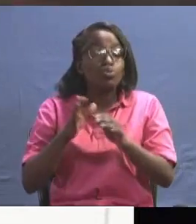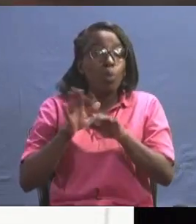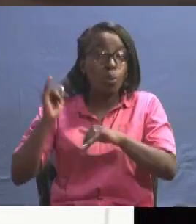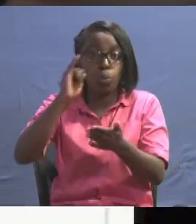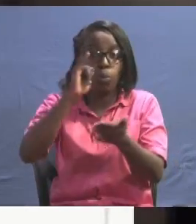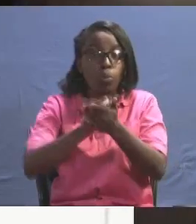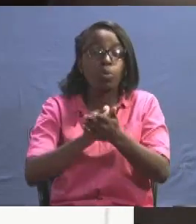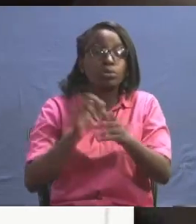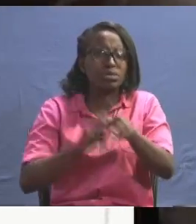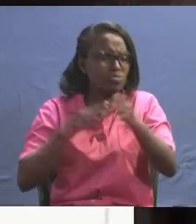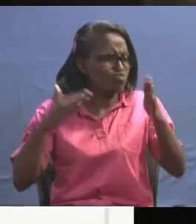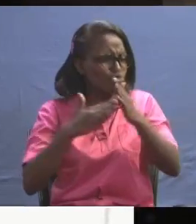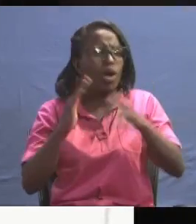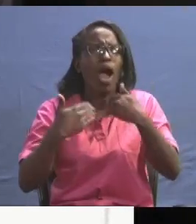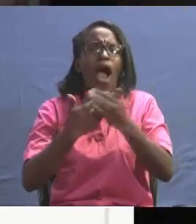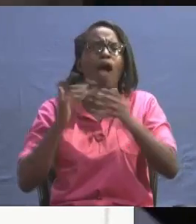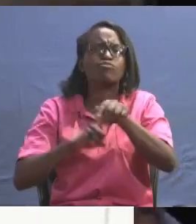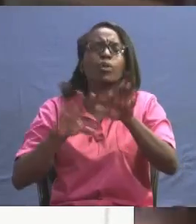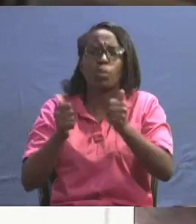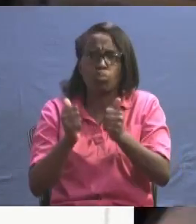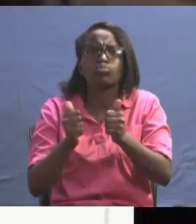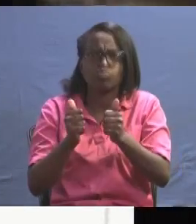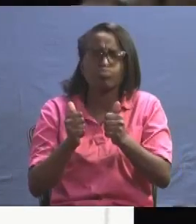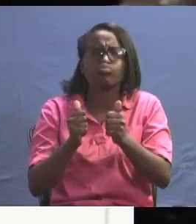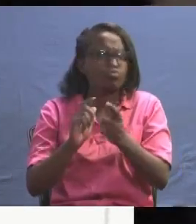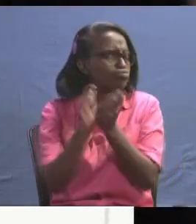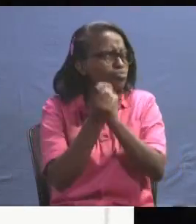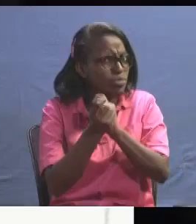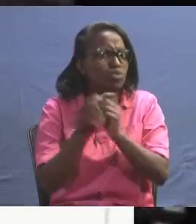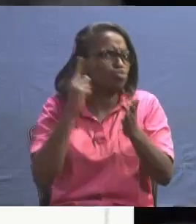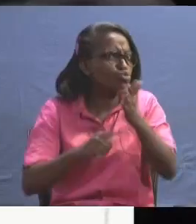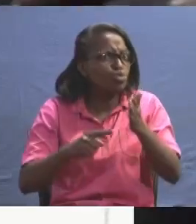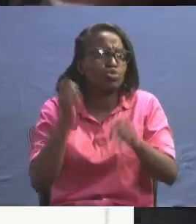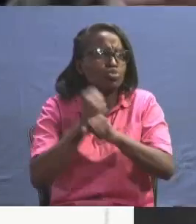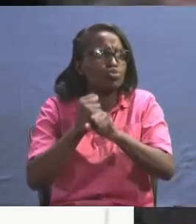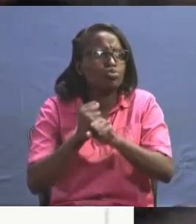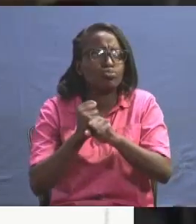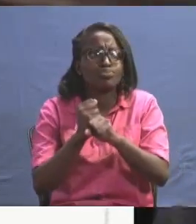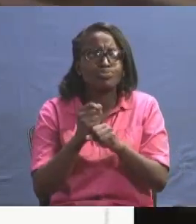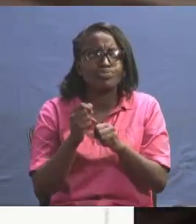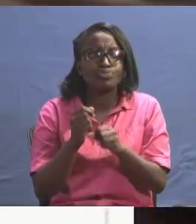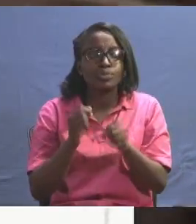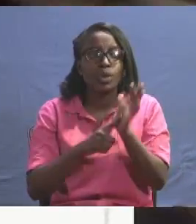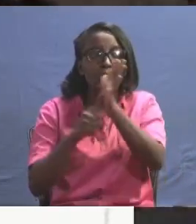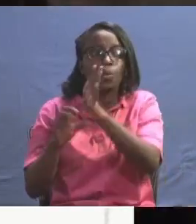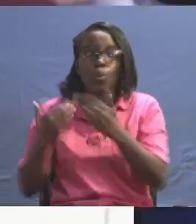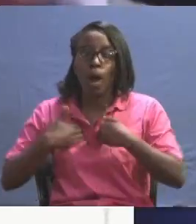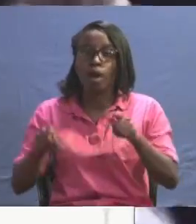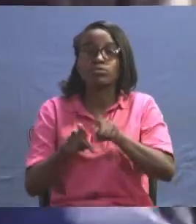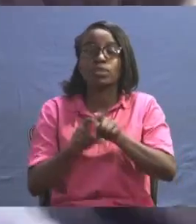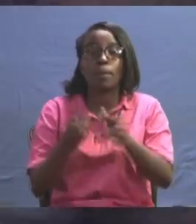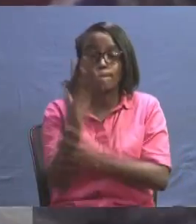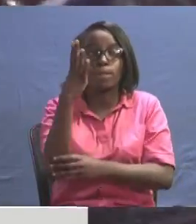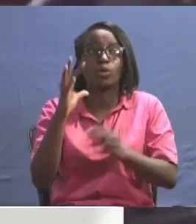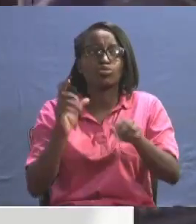what to do and who to turn to. Tired and impatient, it was evident. The tempest is the brewing